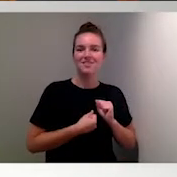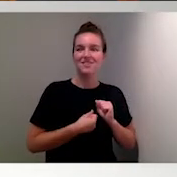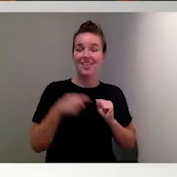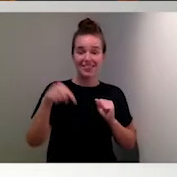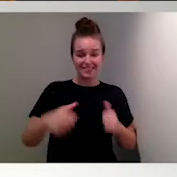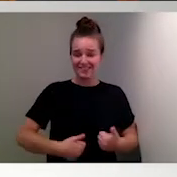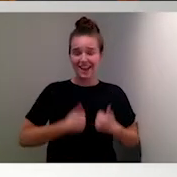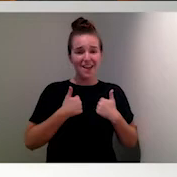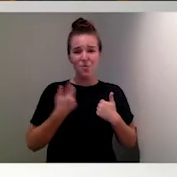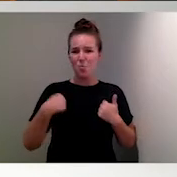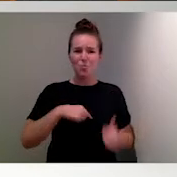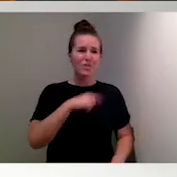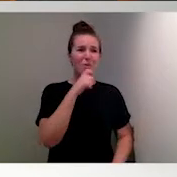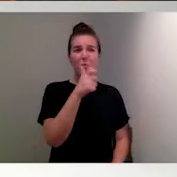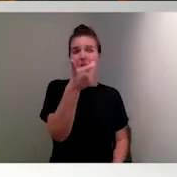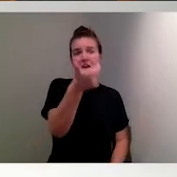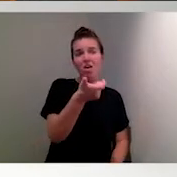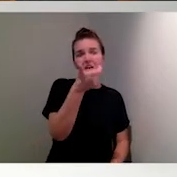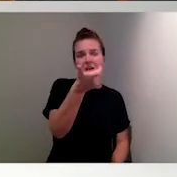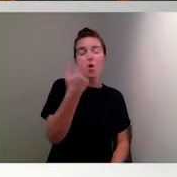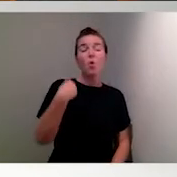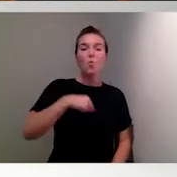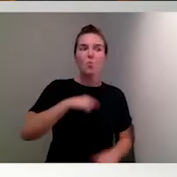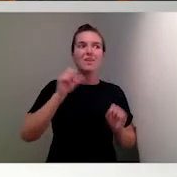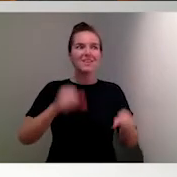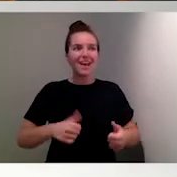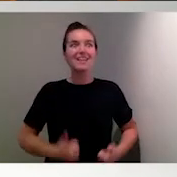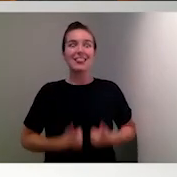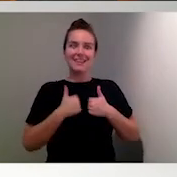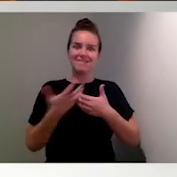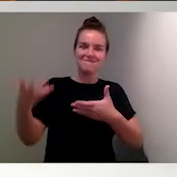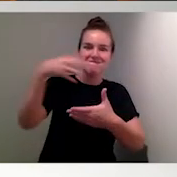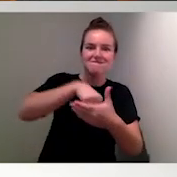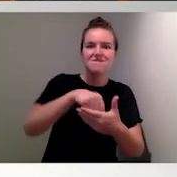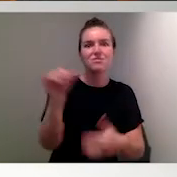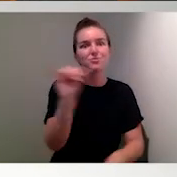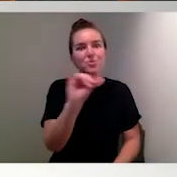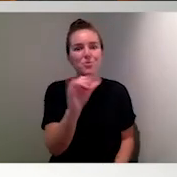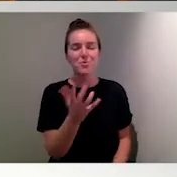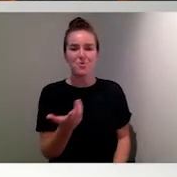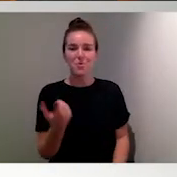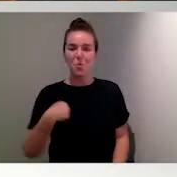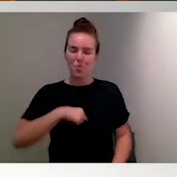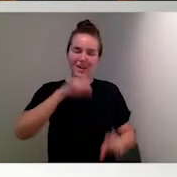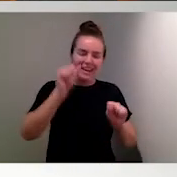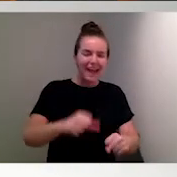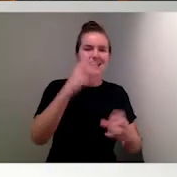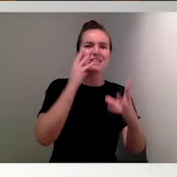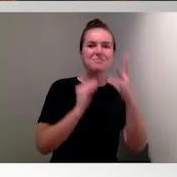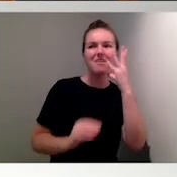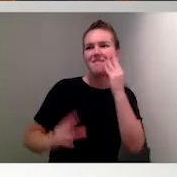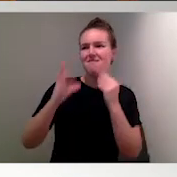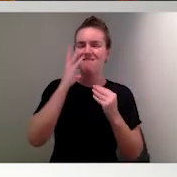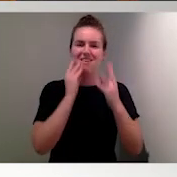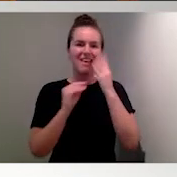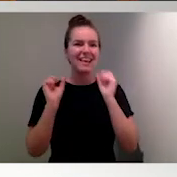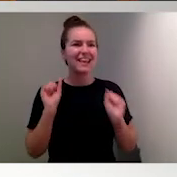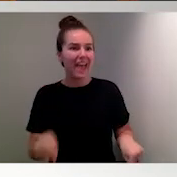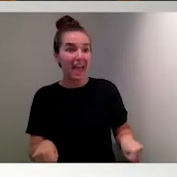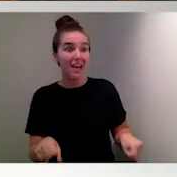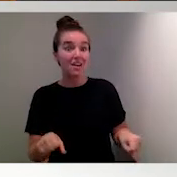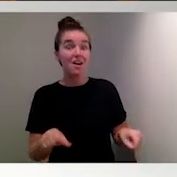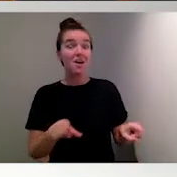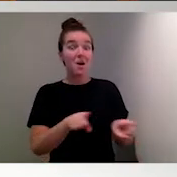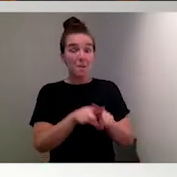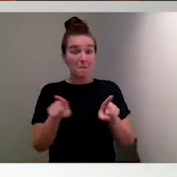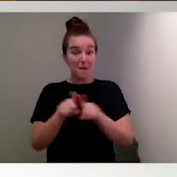fullest also. We get to experience things also, but we have to help those around us see it. We have